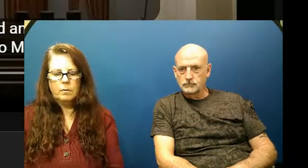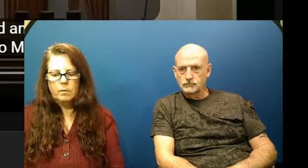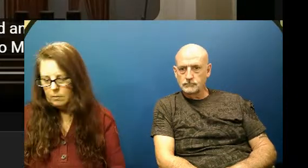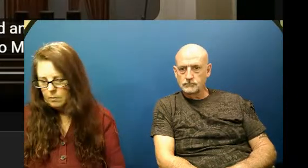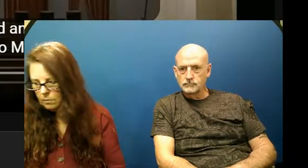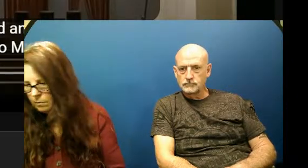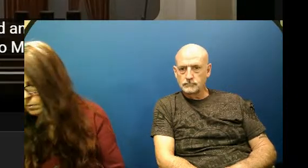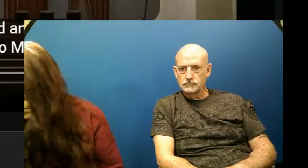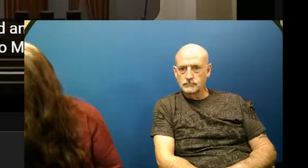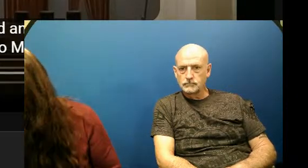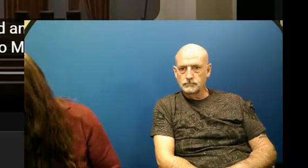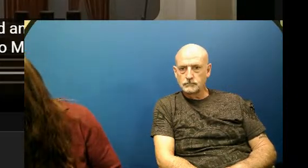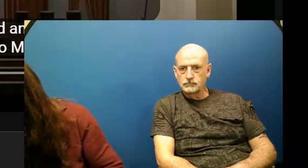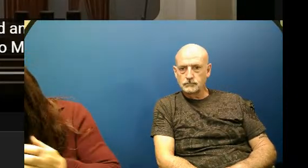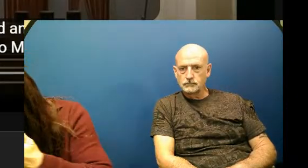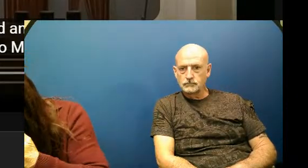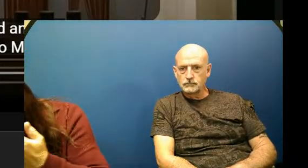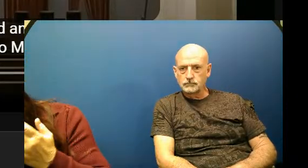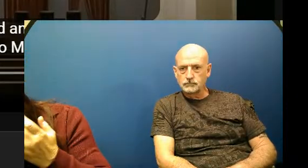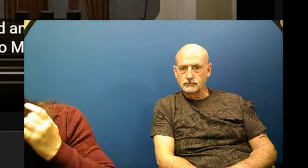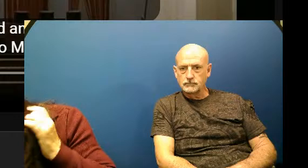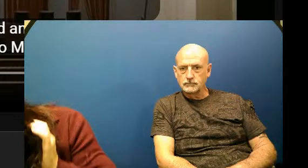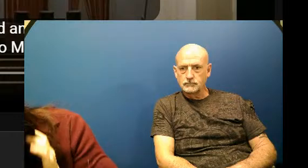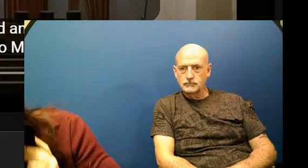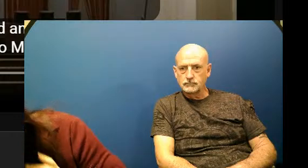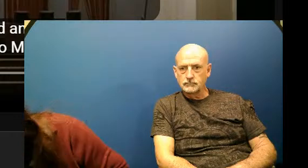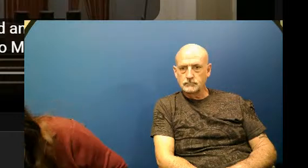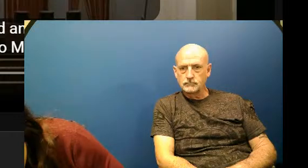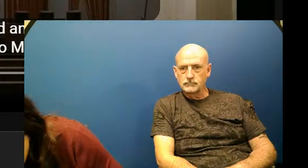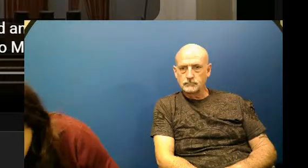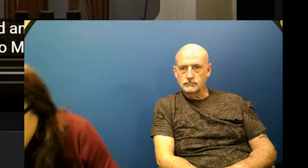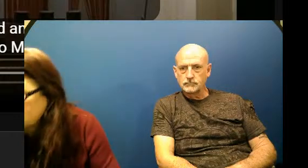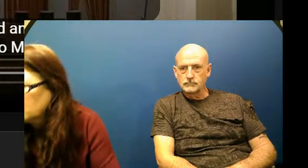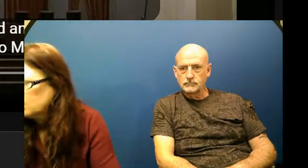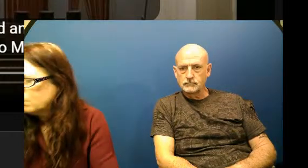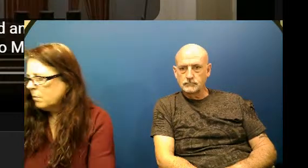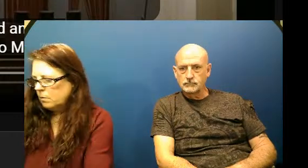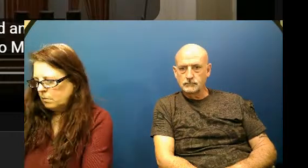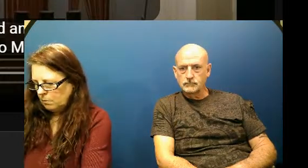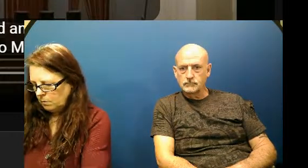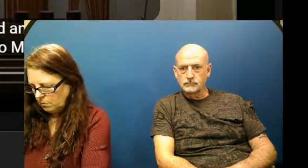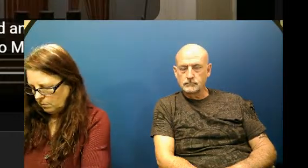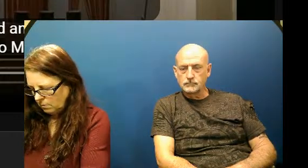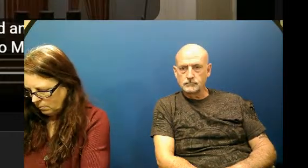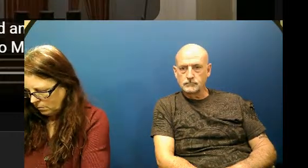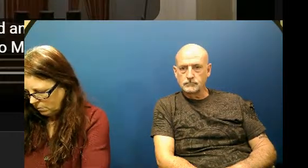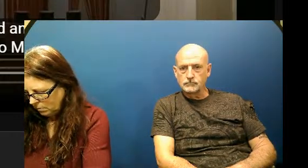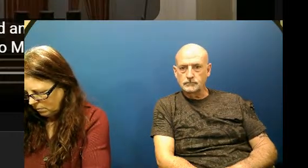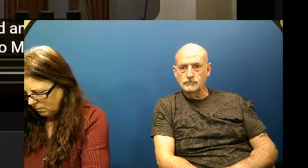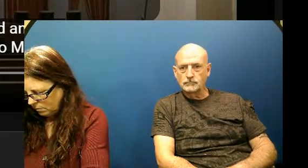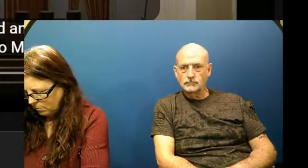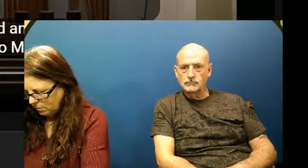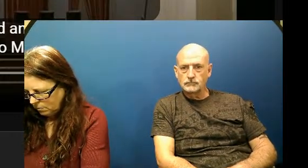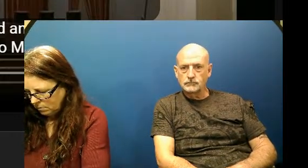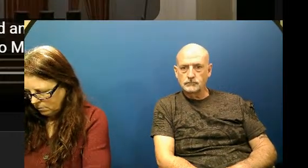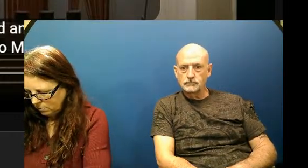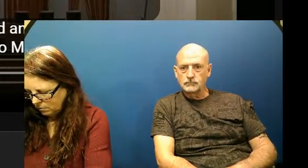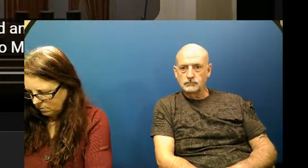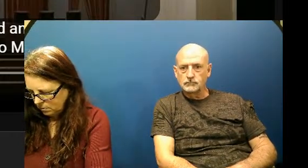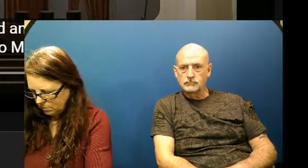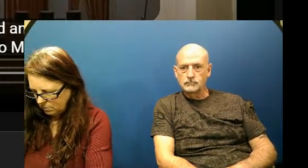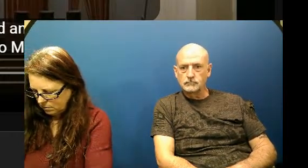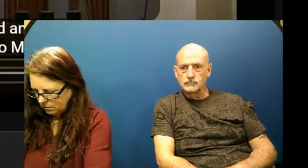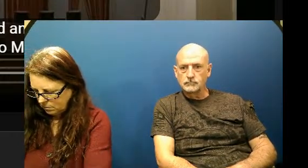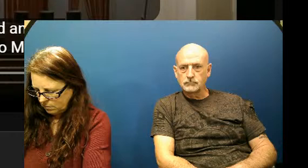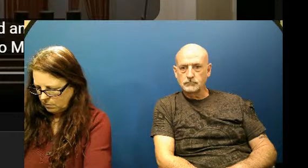as a restriction on ByteDance. Because I think the burden falls directly on TikTok, and I can use a hypothetical that